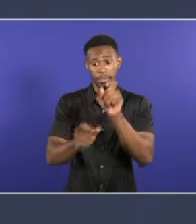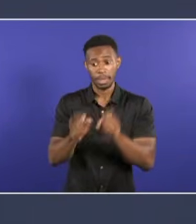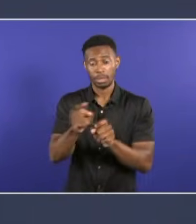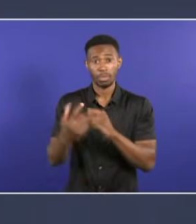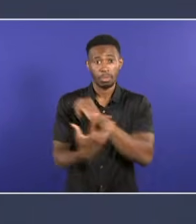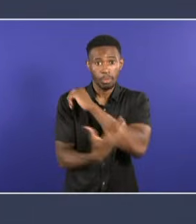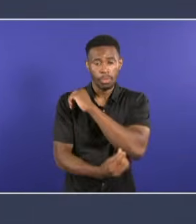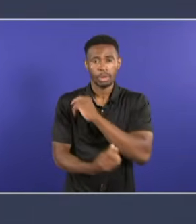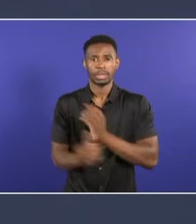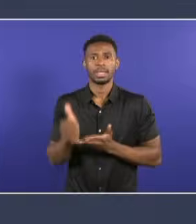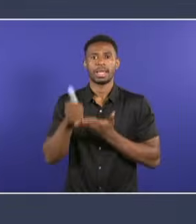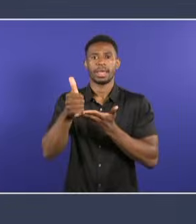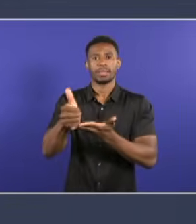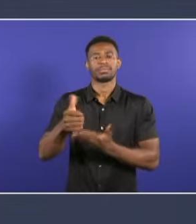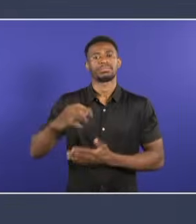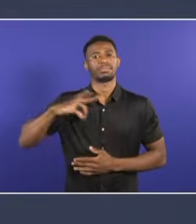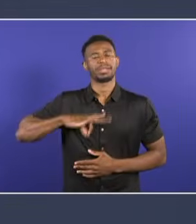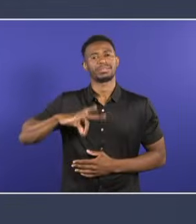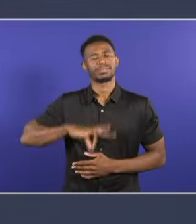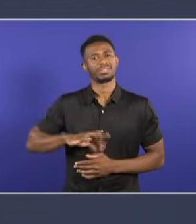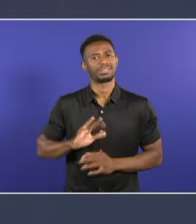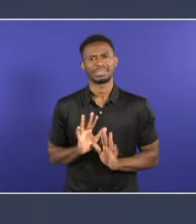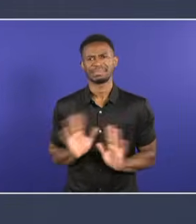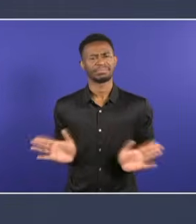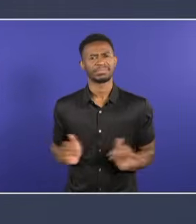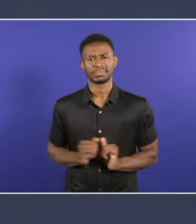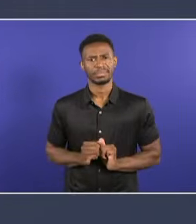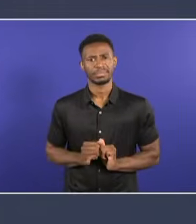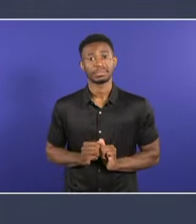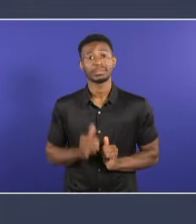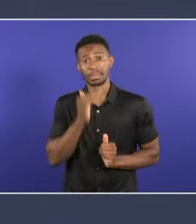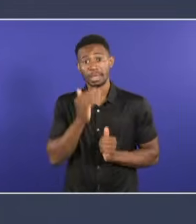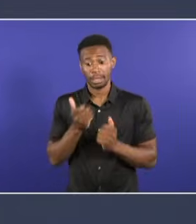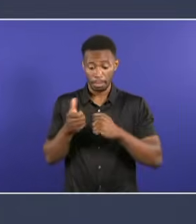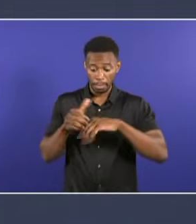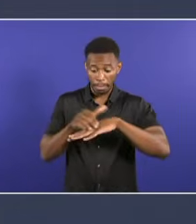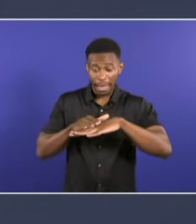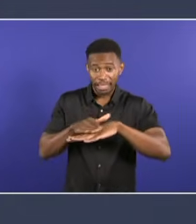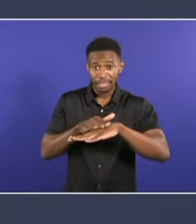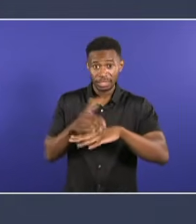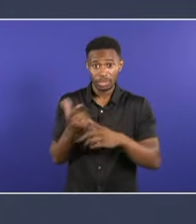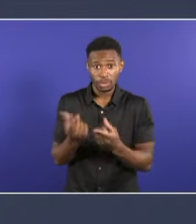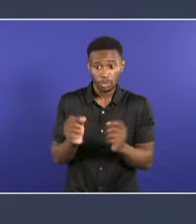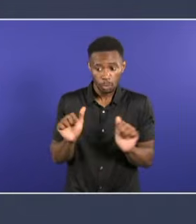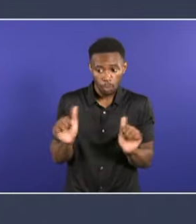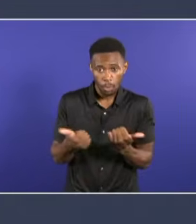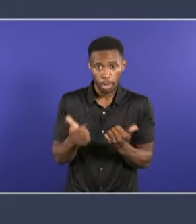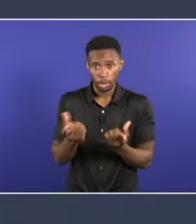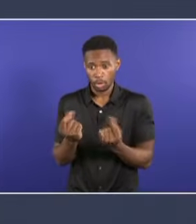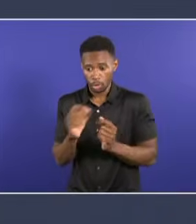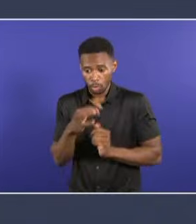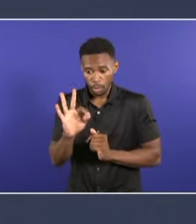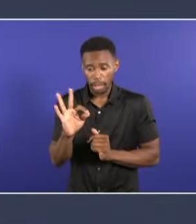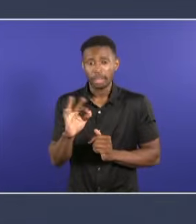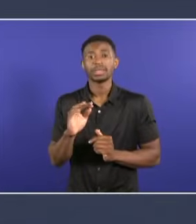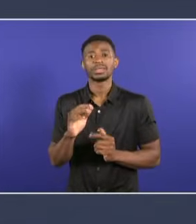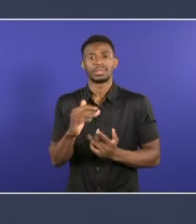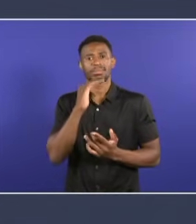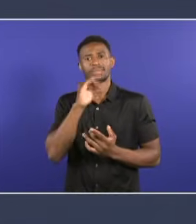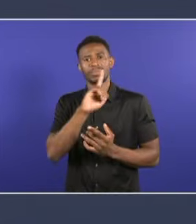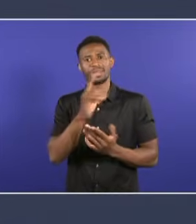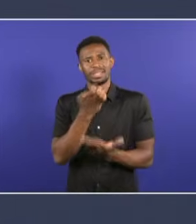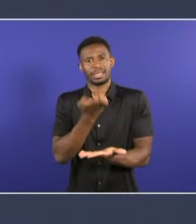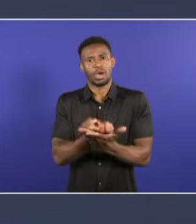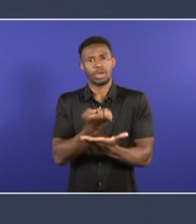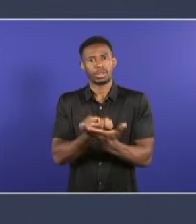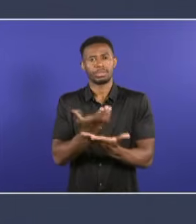Because getting the basics right means that the economy grows and people get into work and get out of